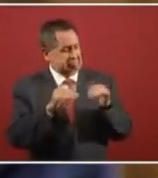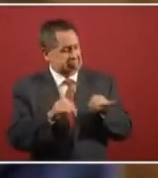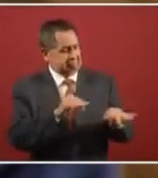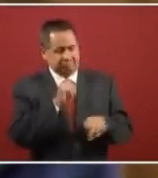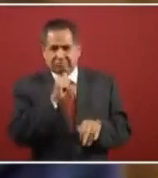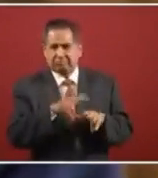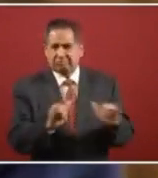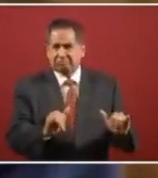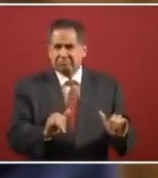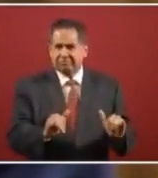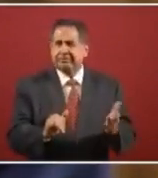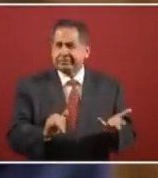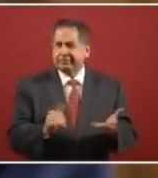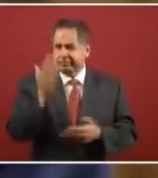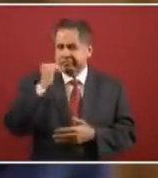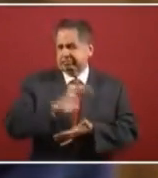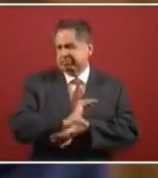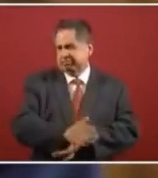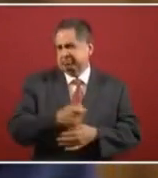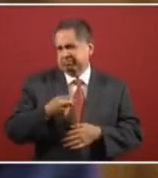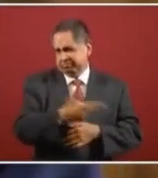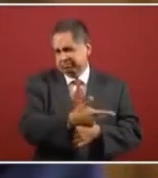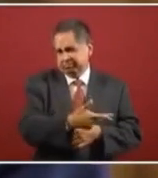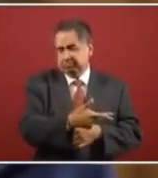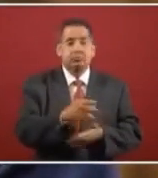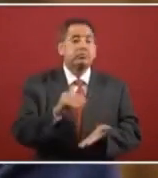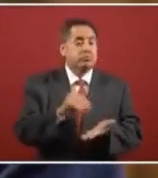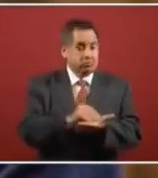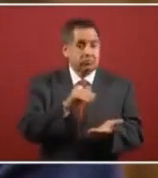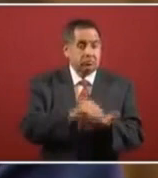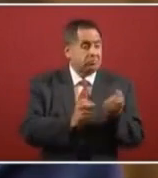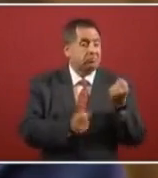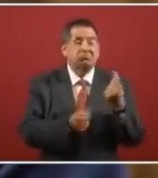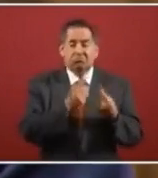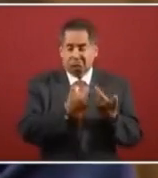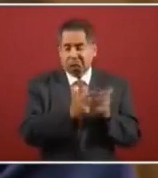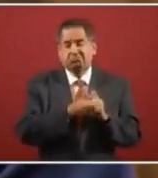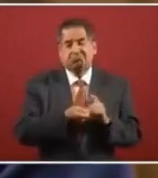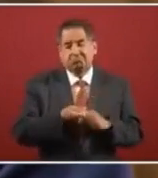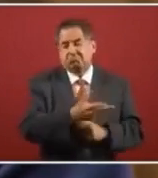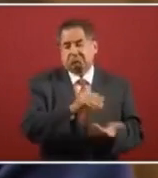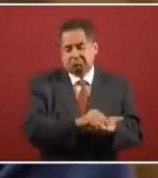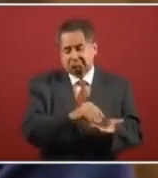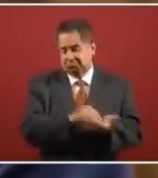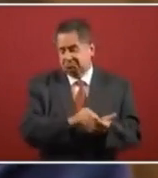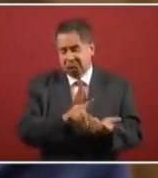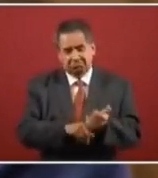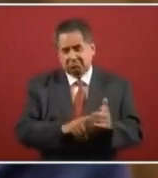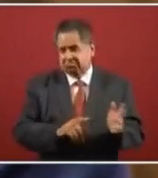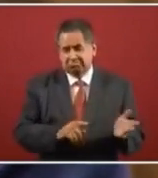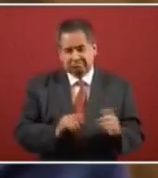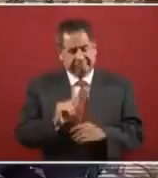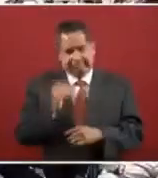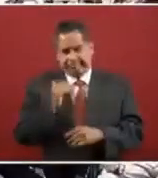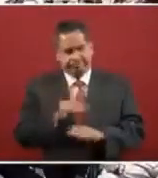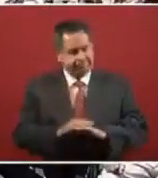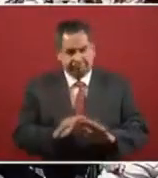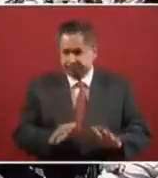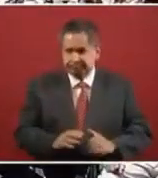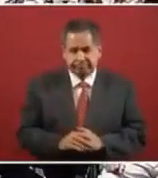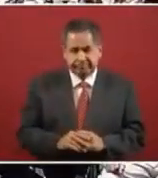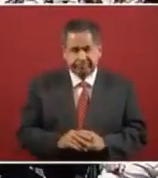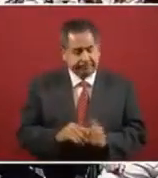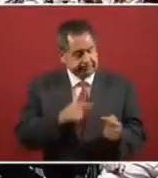neither did they study no they work and that's how some still continued to describe them even